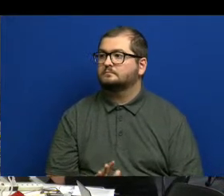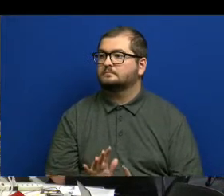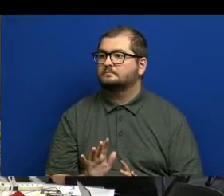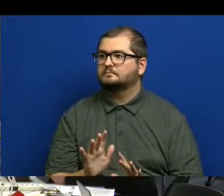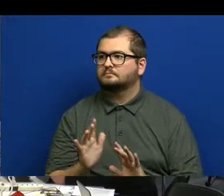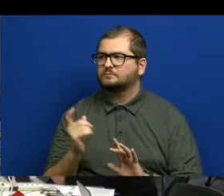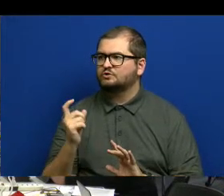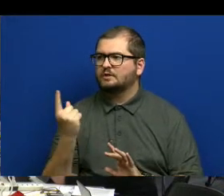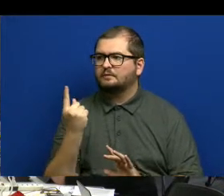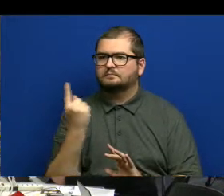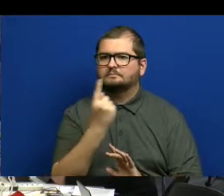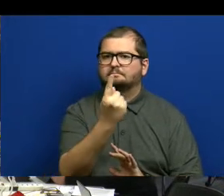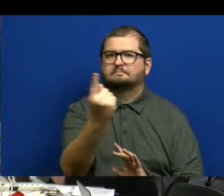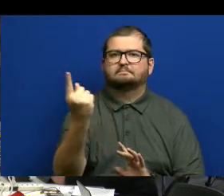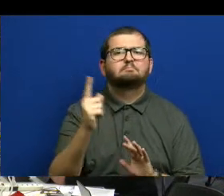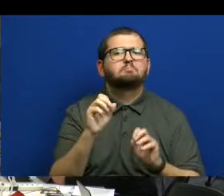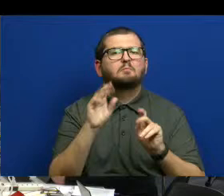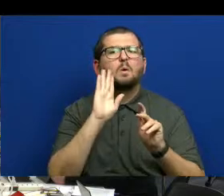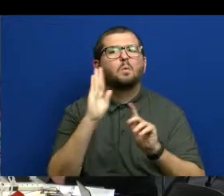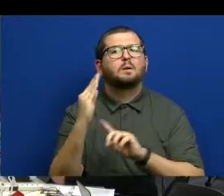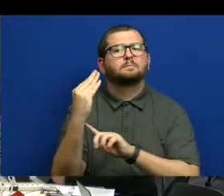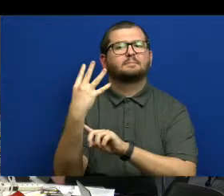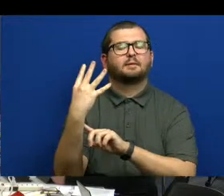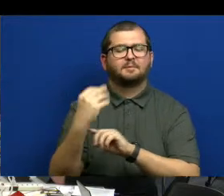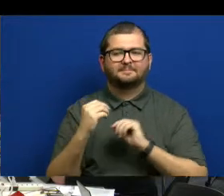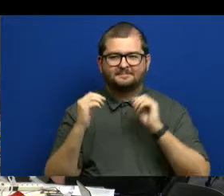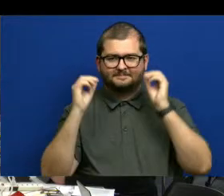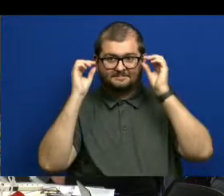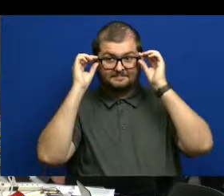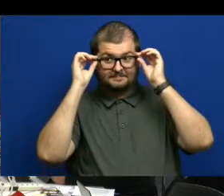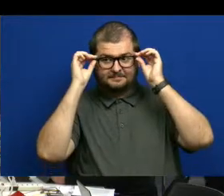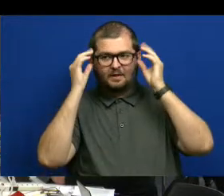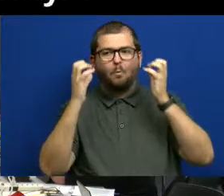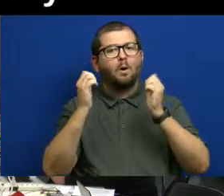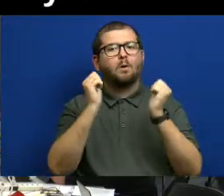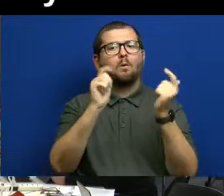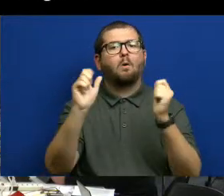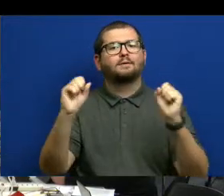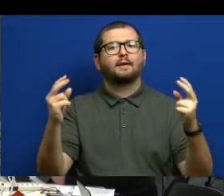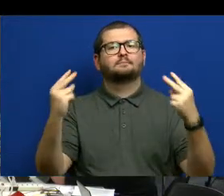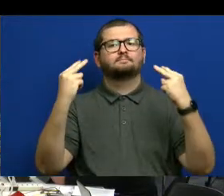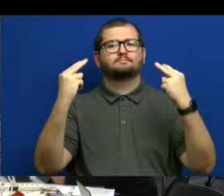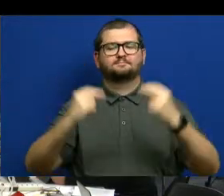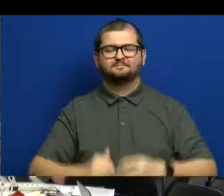Should I move? Okay. I will move where everyone can see me.